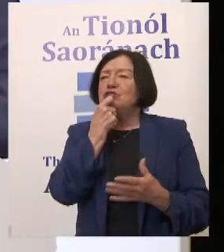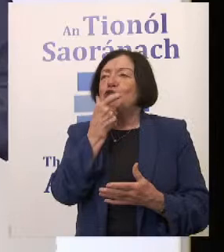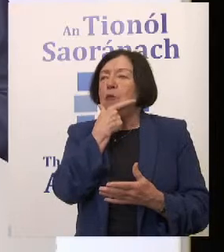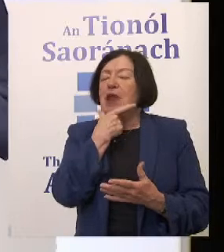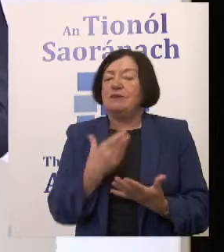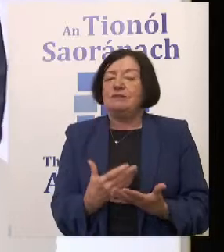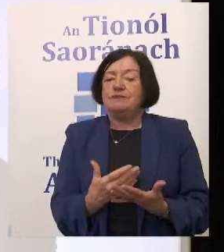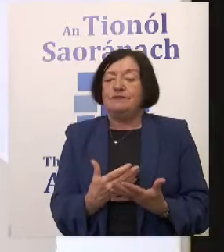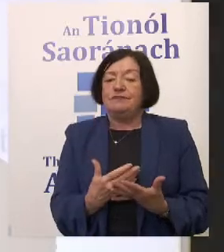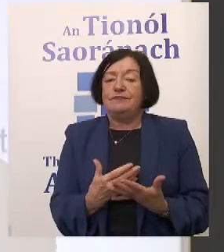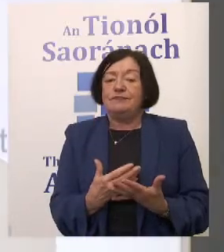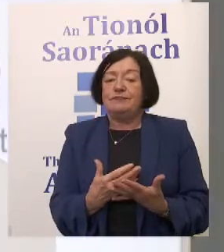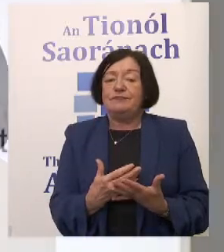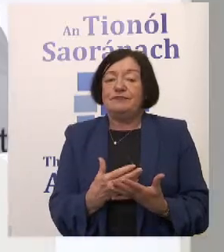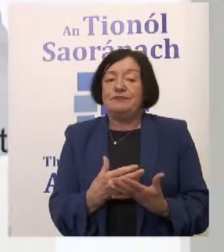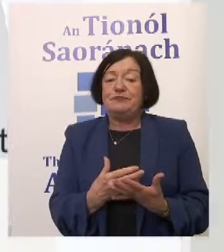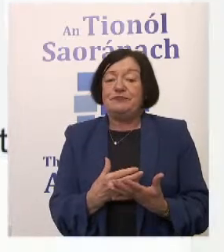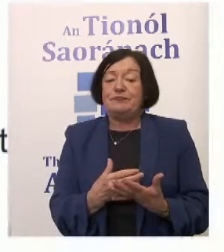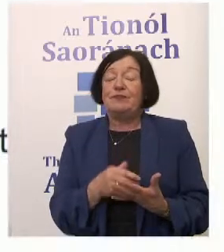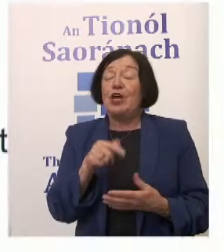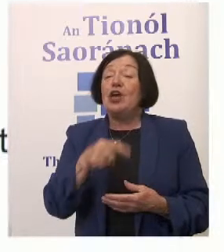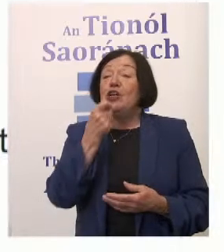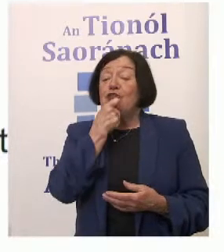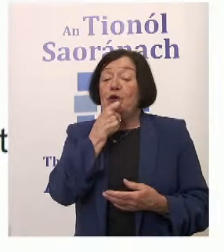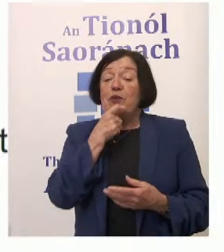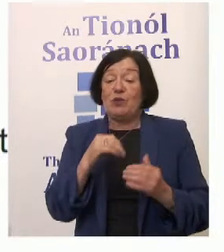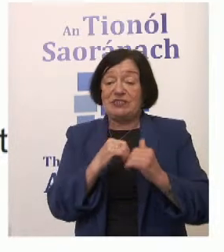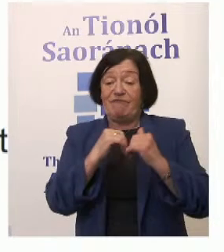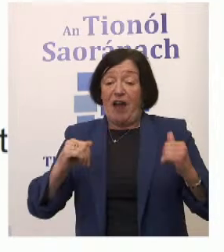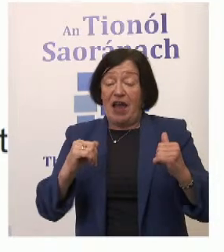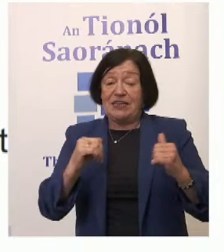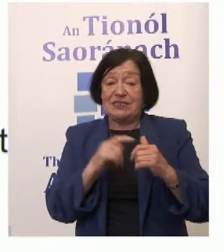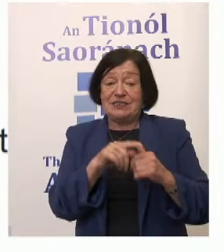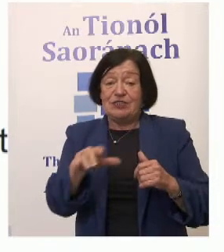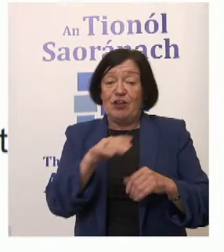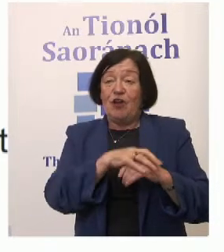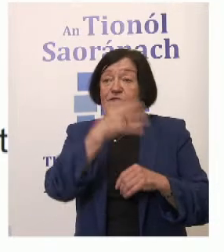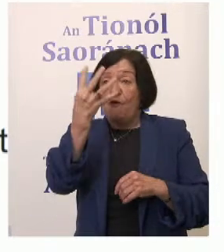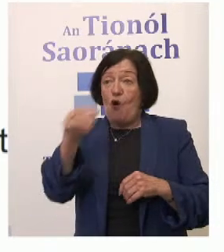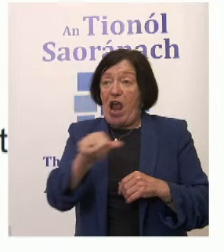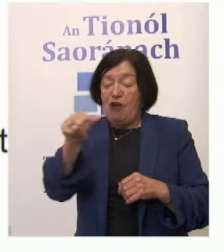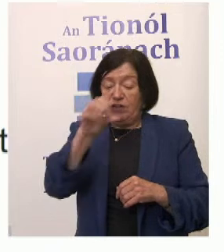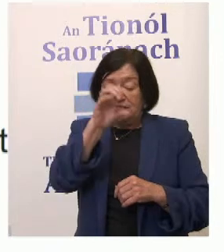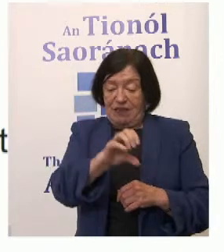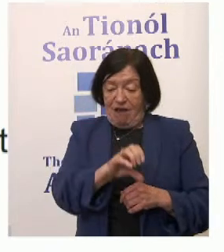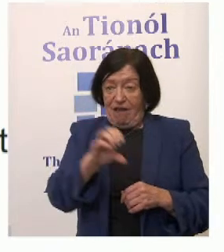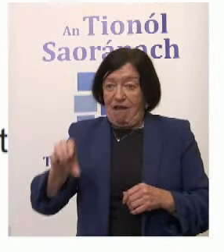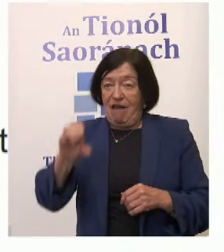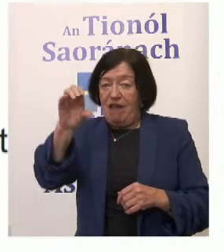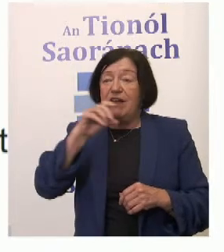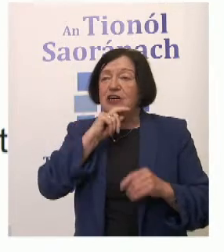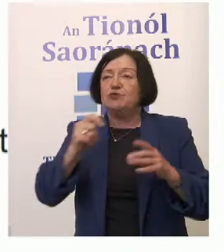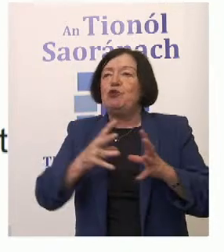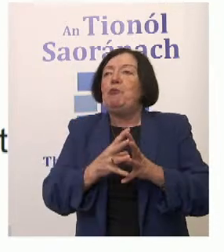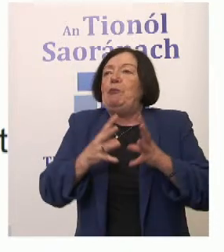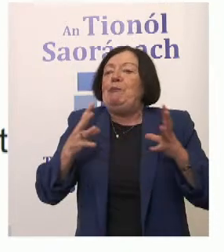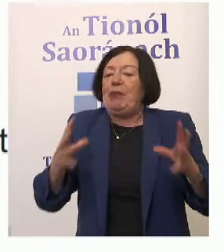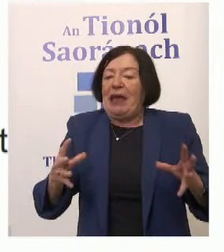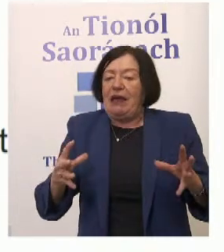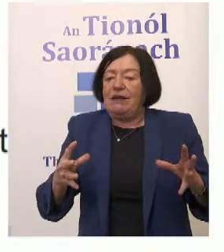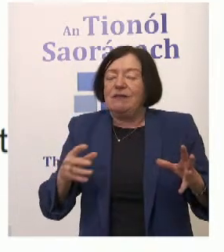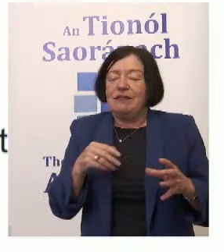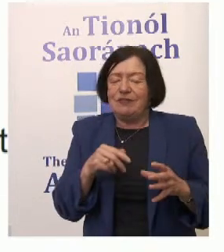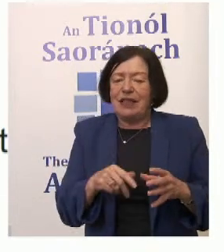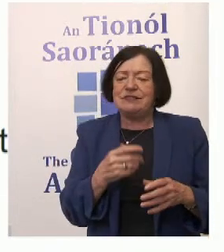Well, that's interesting. So Dublin was divided as a county into 4 administrative areas. I think because it got too big, and that's a recurring